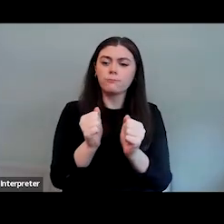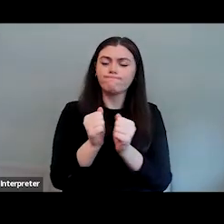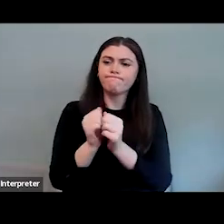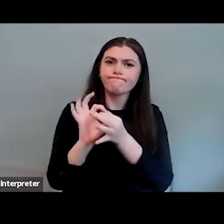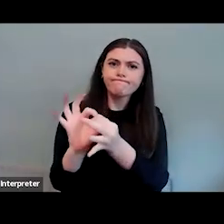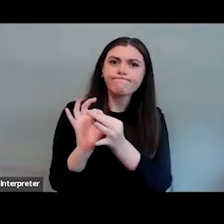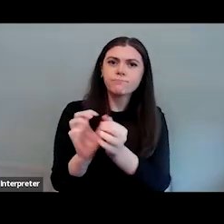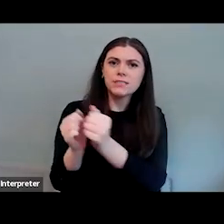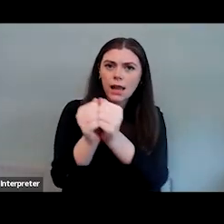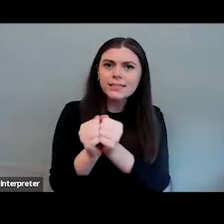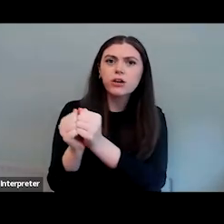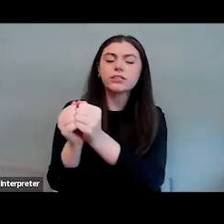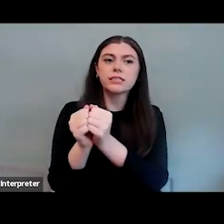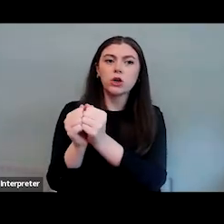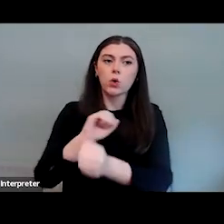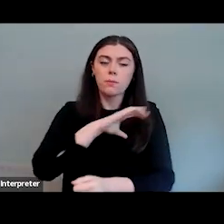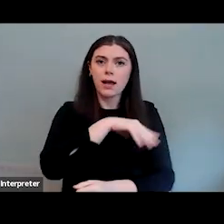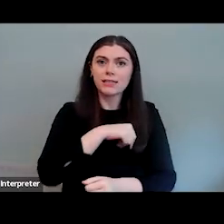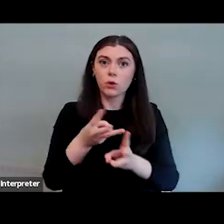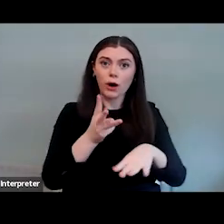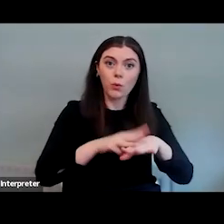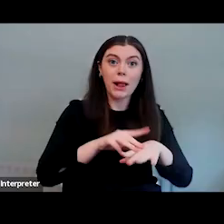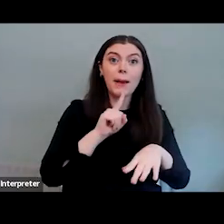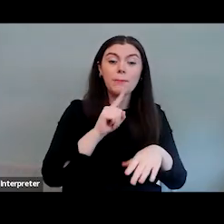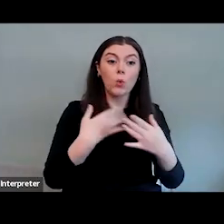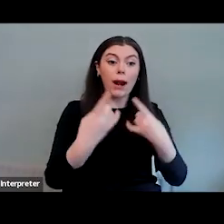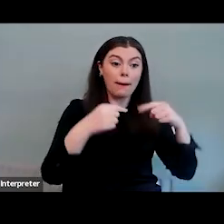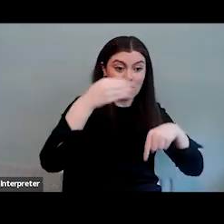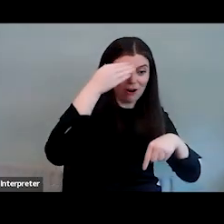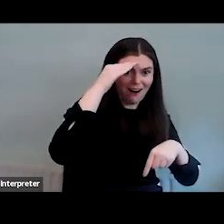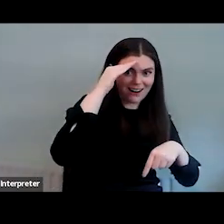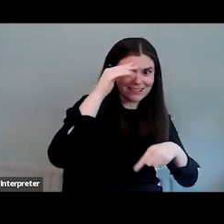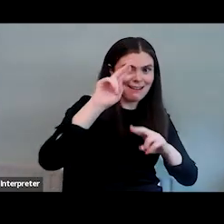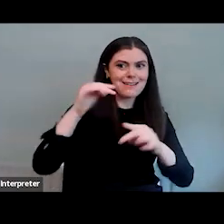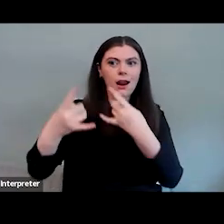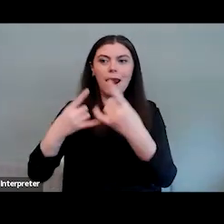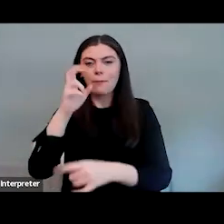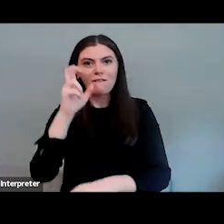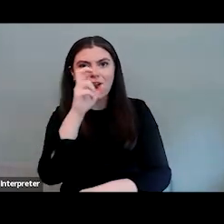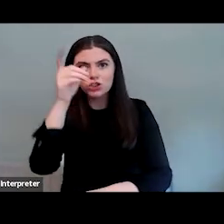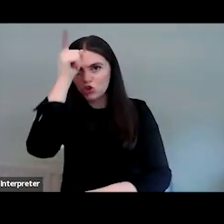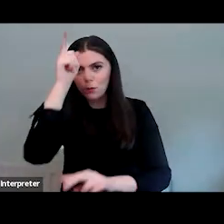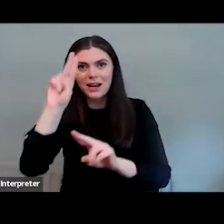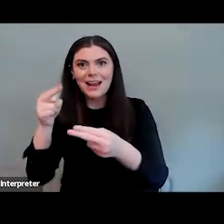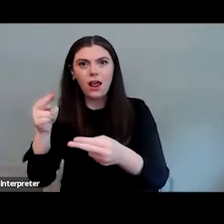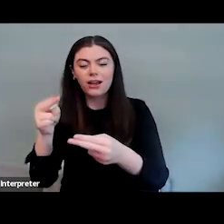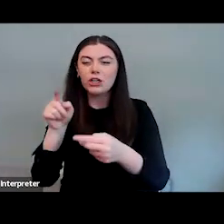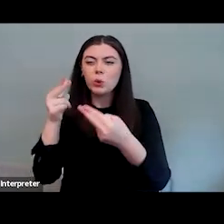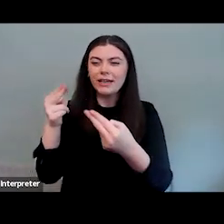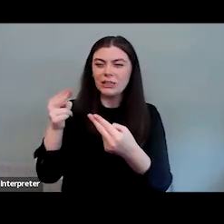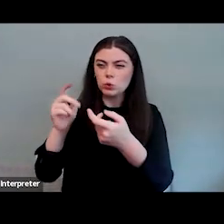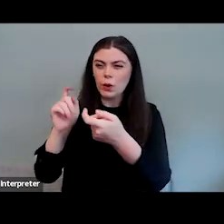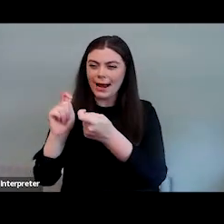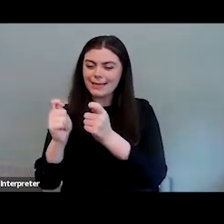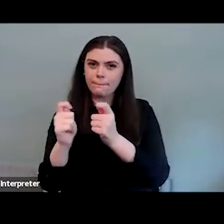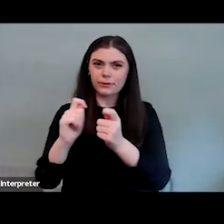remarkable. And what works here would never work in a country like France or Germany. And so we always need to adapt tactics,